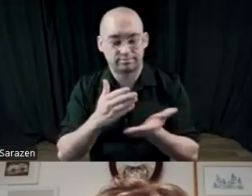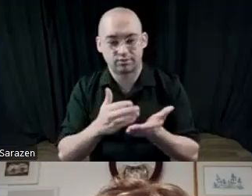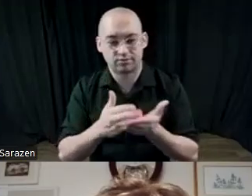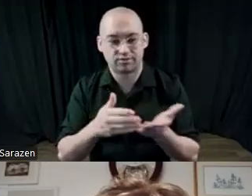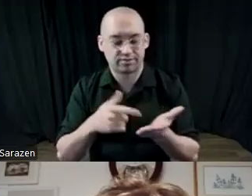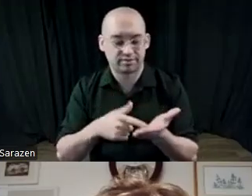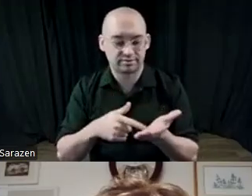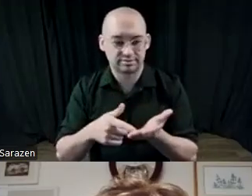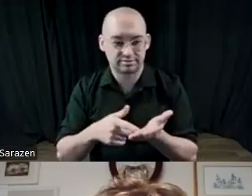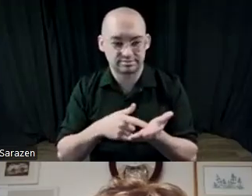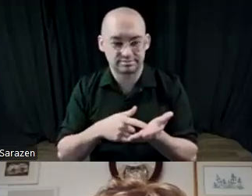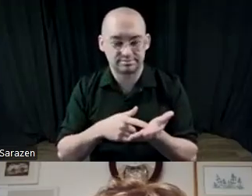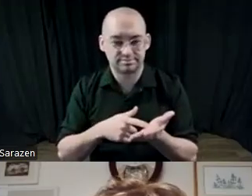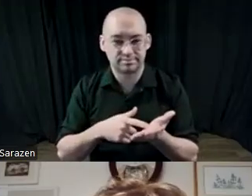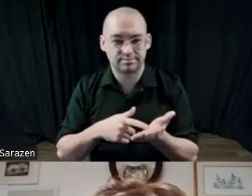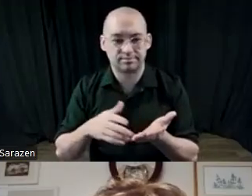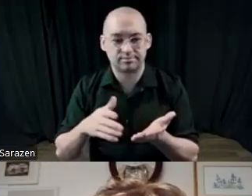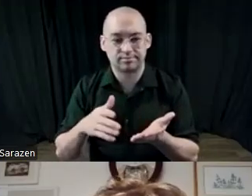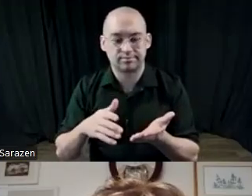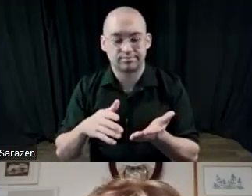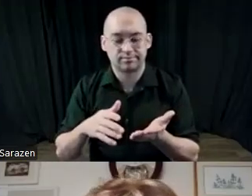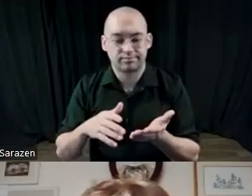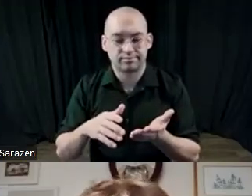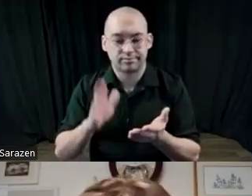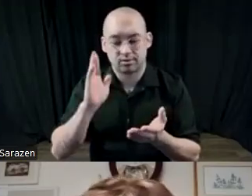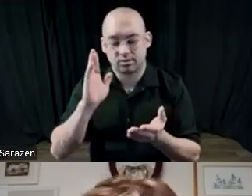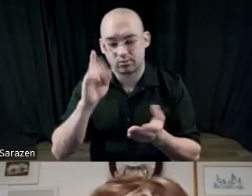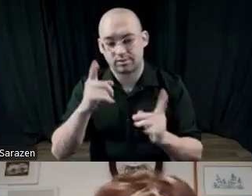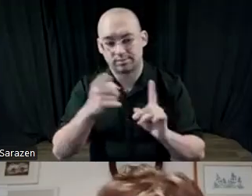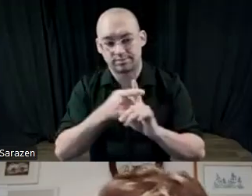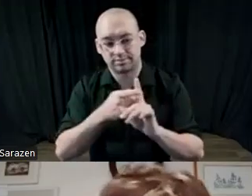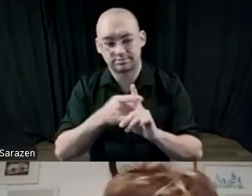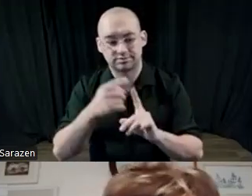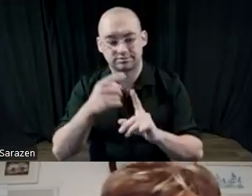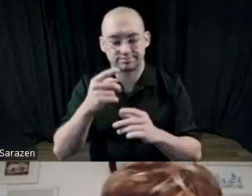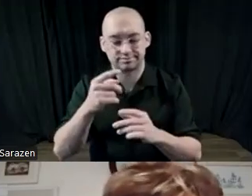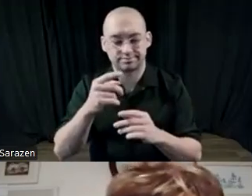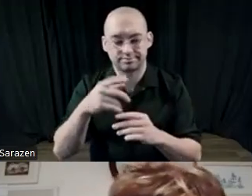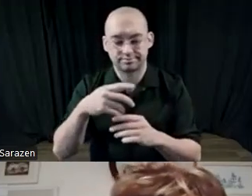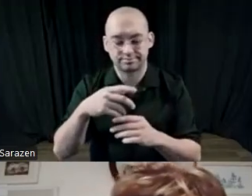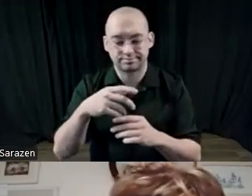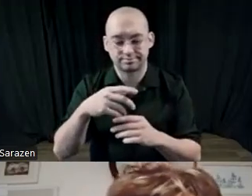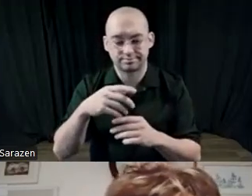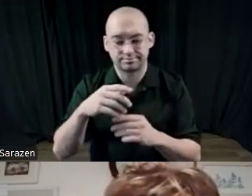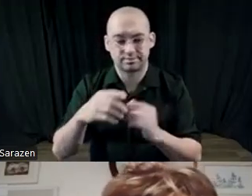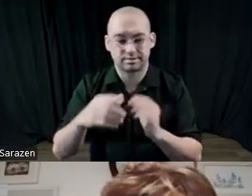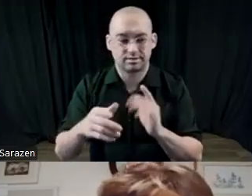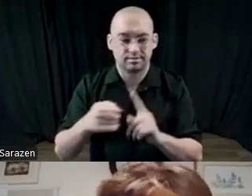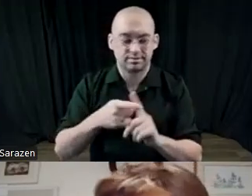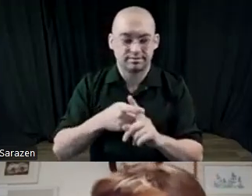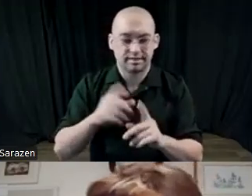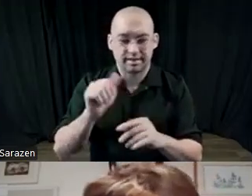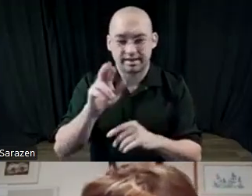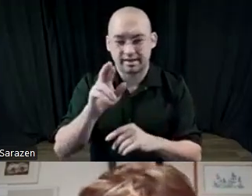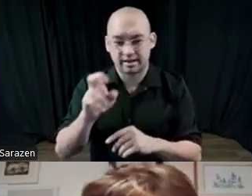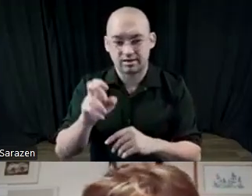those lines, it would really, I think, complement the primary care addition as well, because it's just another way